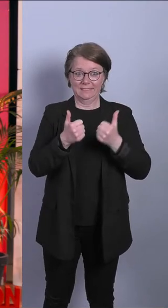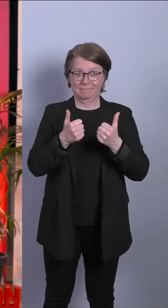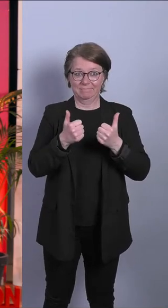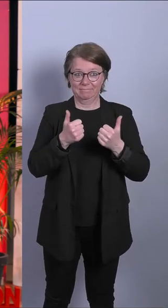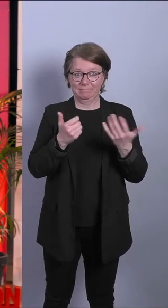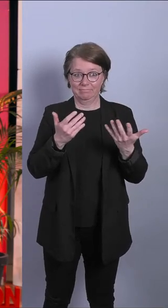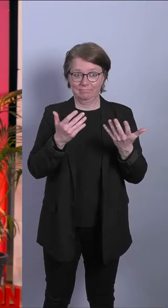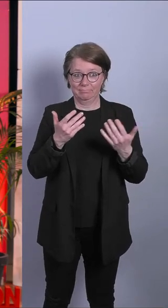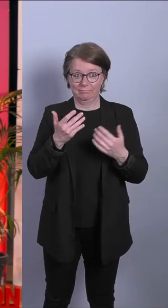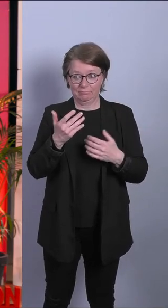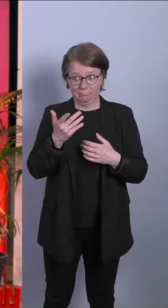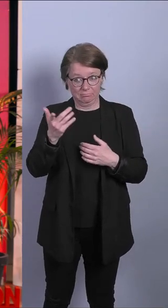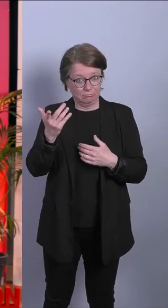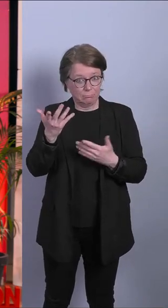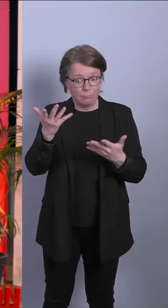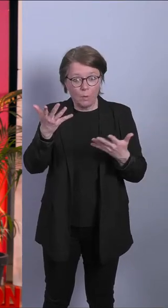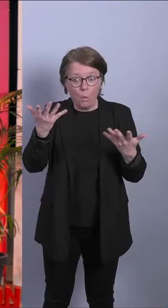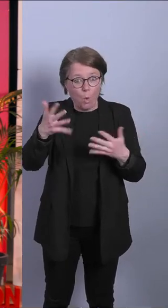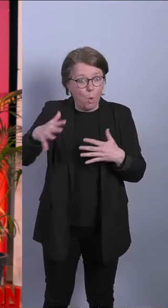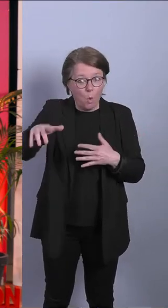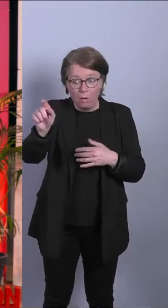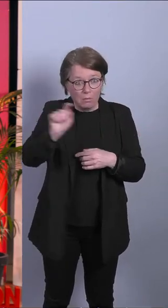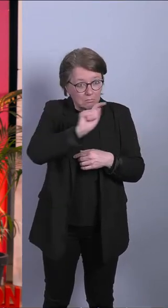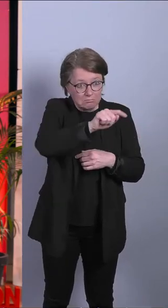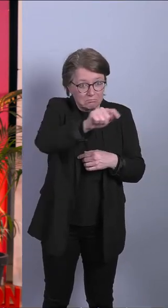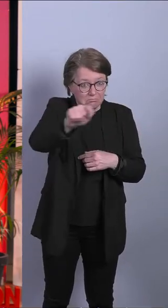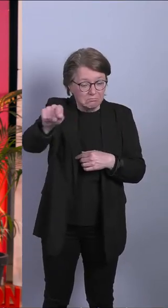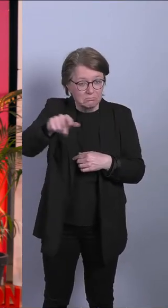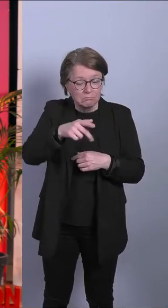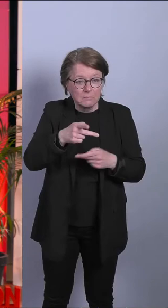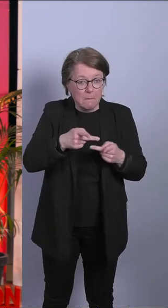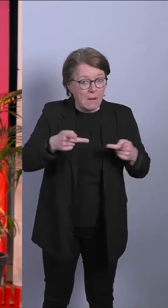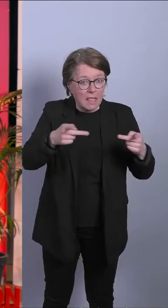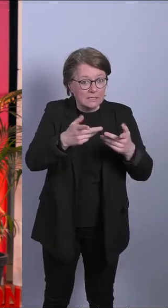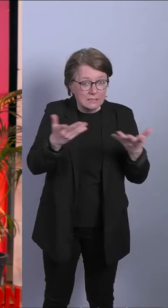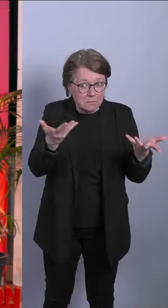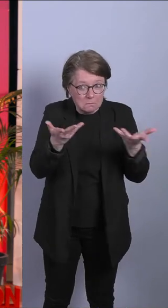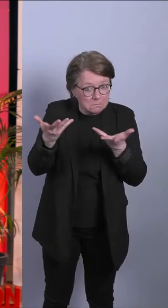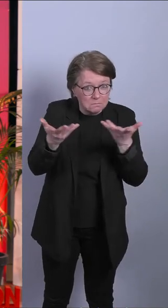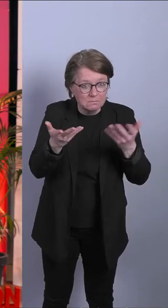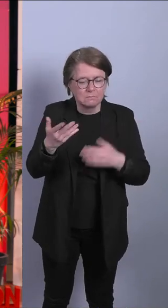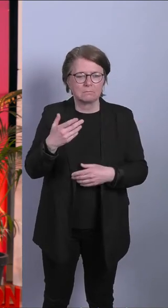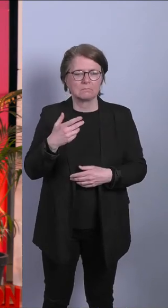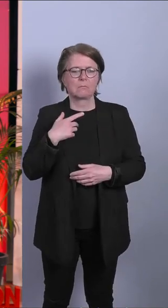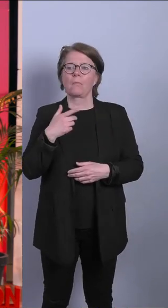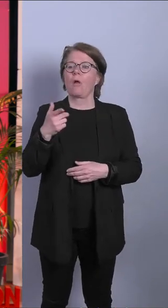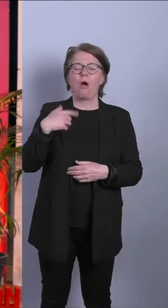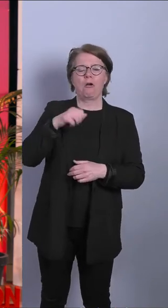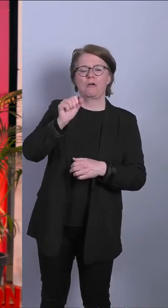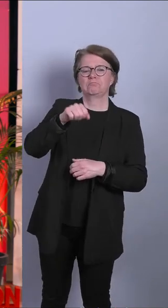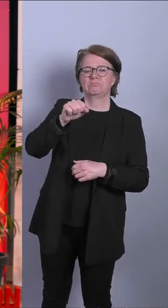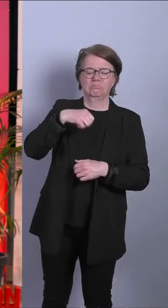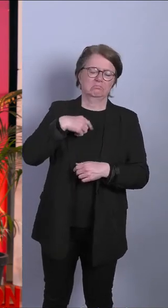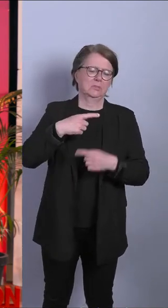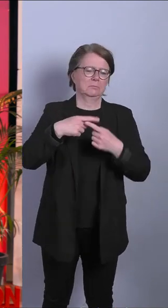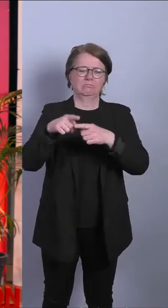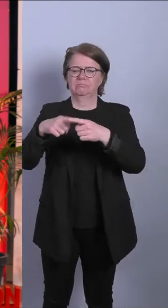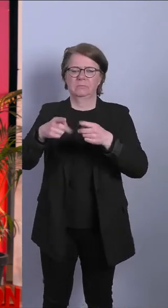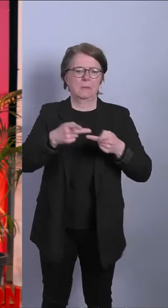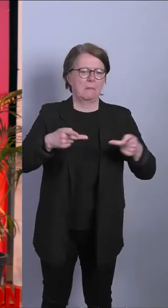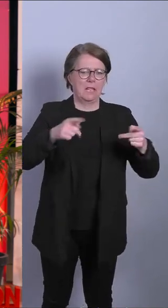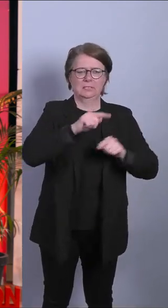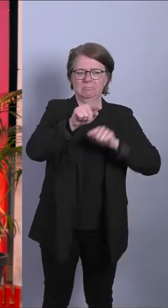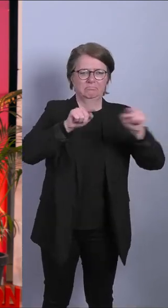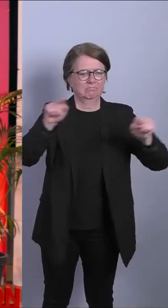Be found during the World Games? Everywhere? There's no place where you won't be? Super. And now you're